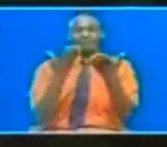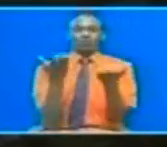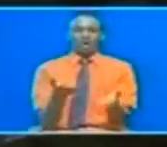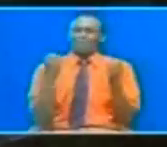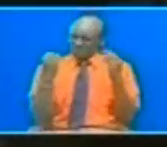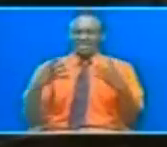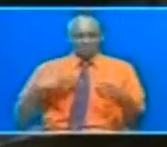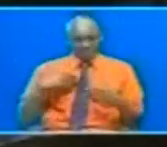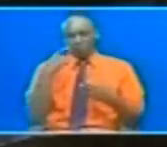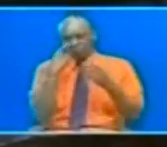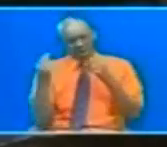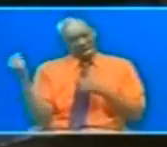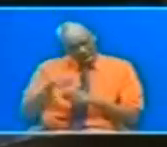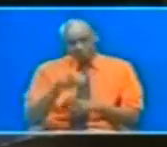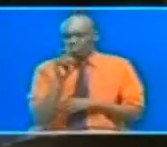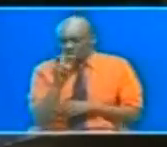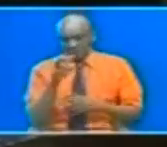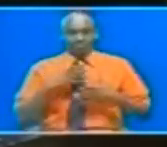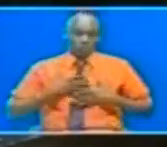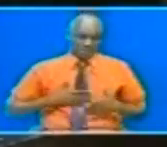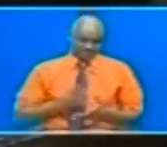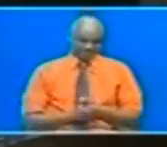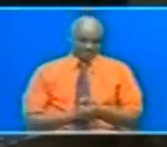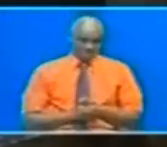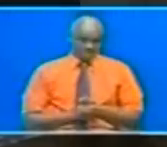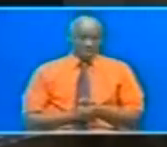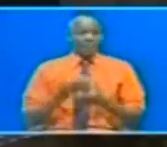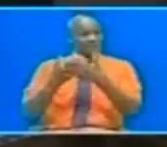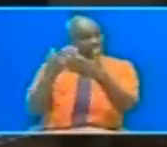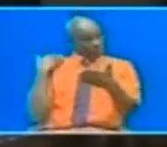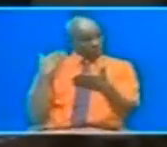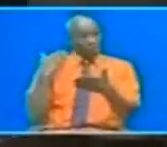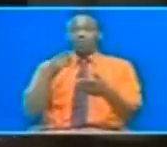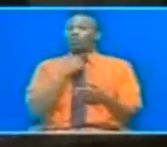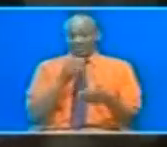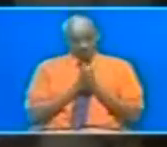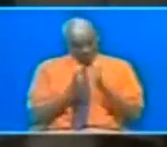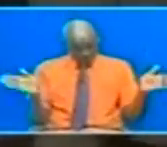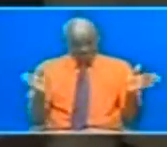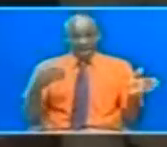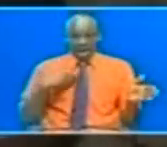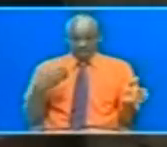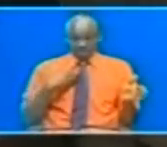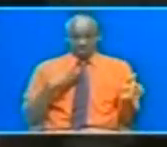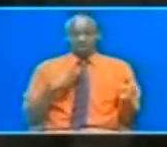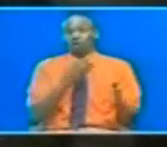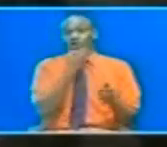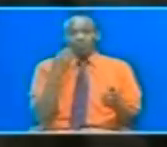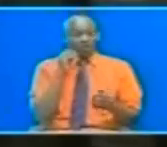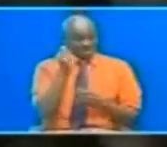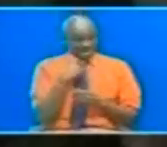still coming in and viewing the late Fidel's body. Initially, there was supposed to be a public viewing at the Jomo Kenyatta grounds soon after the